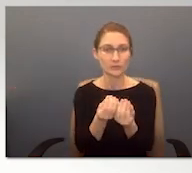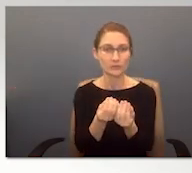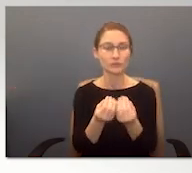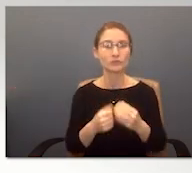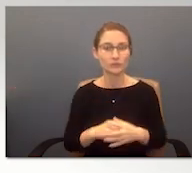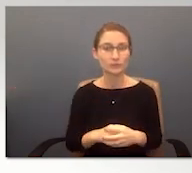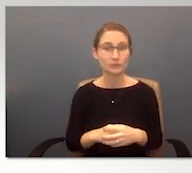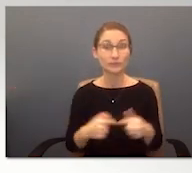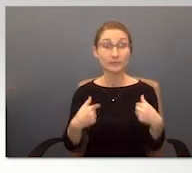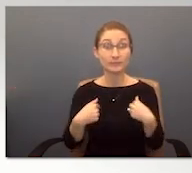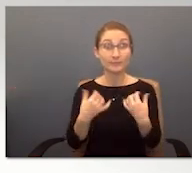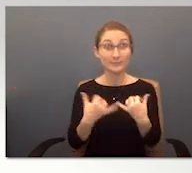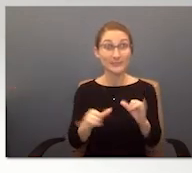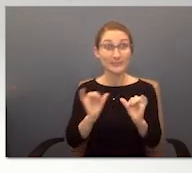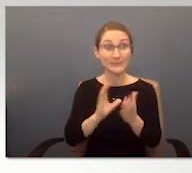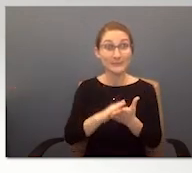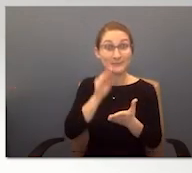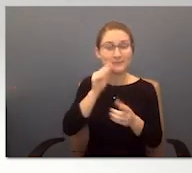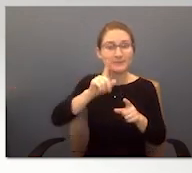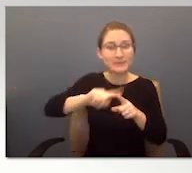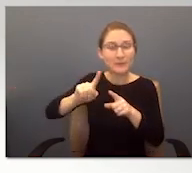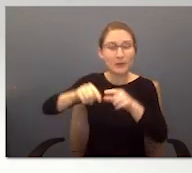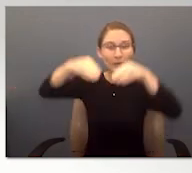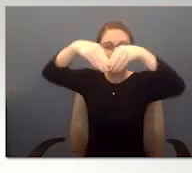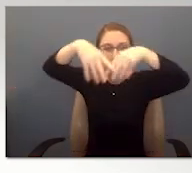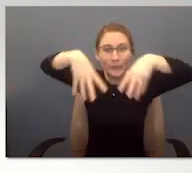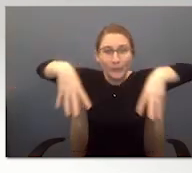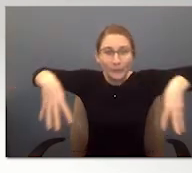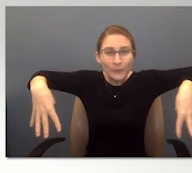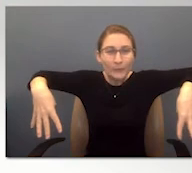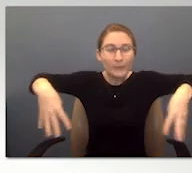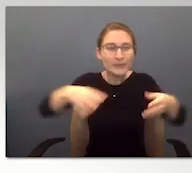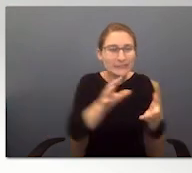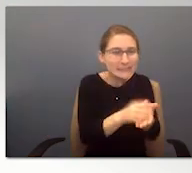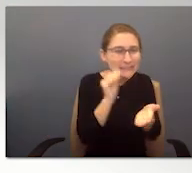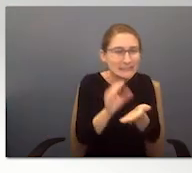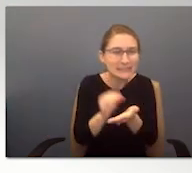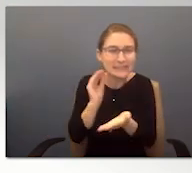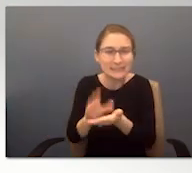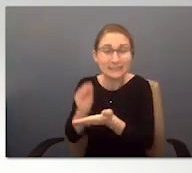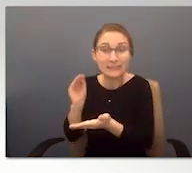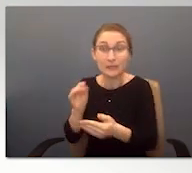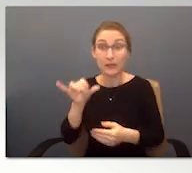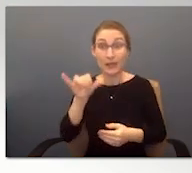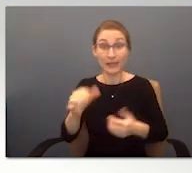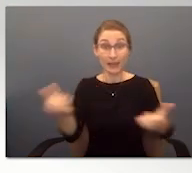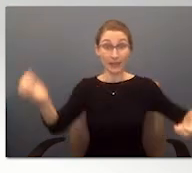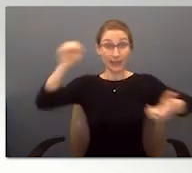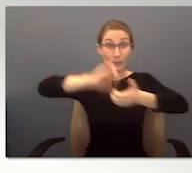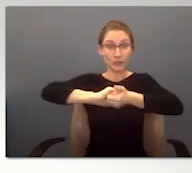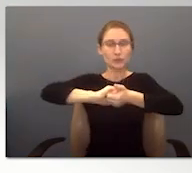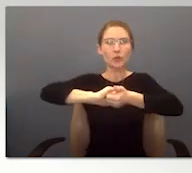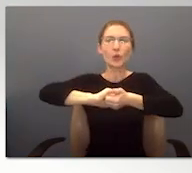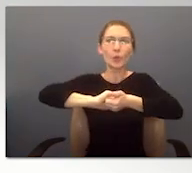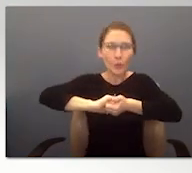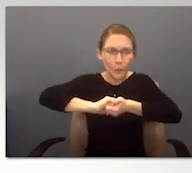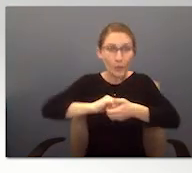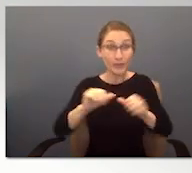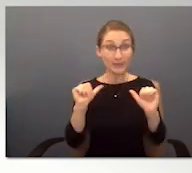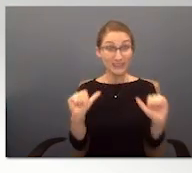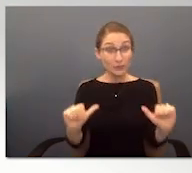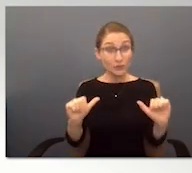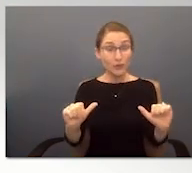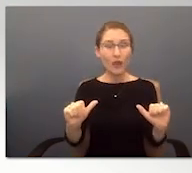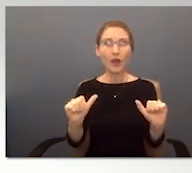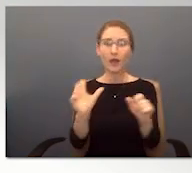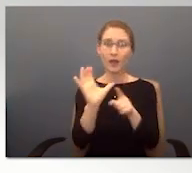still, getting to know the bureaus and sections, and really the cross-collaboration potential that